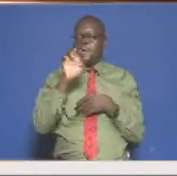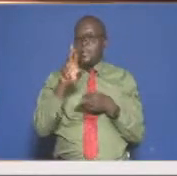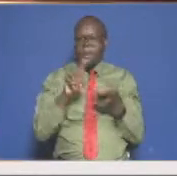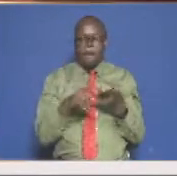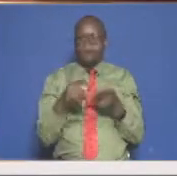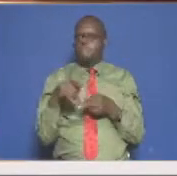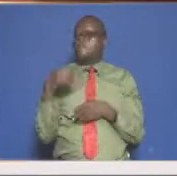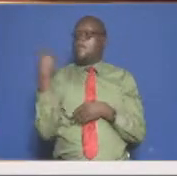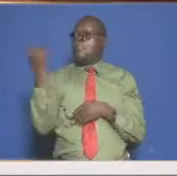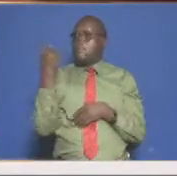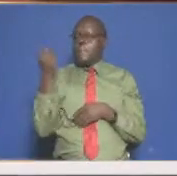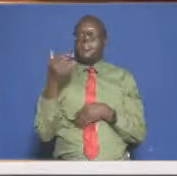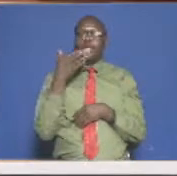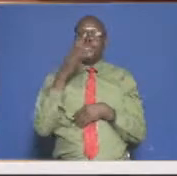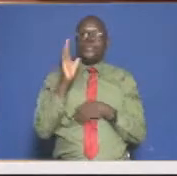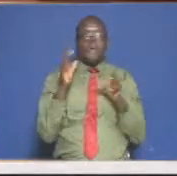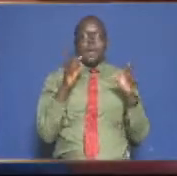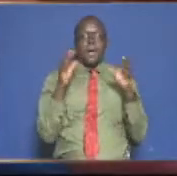Company.